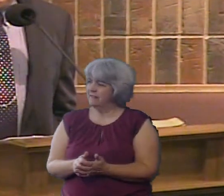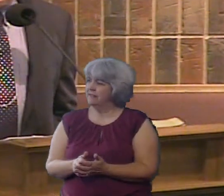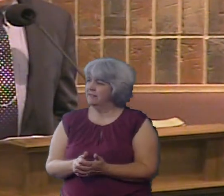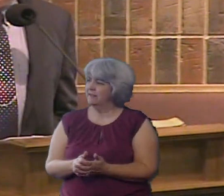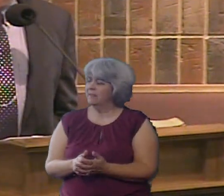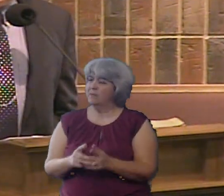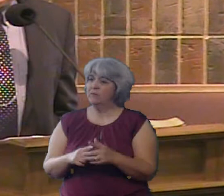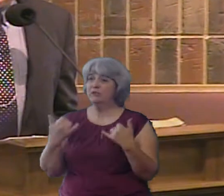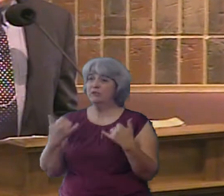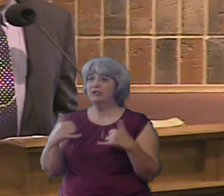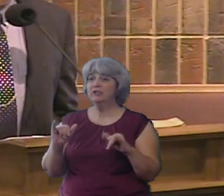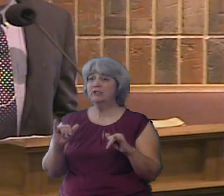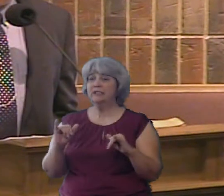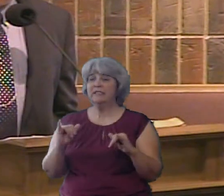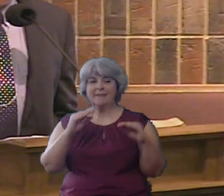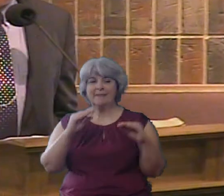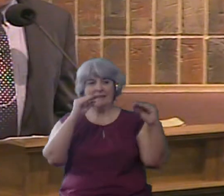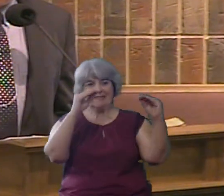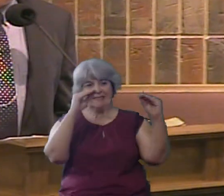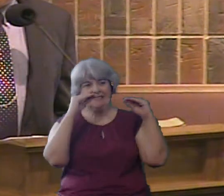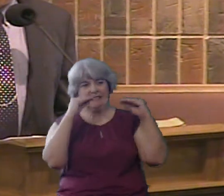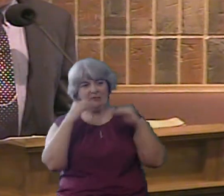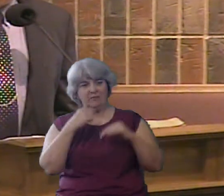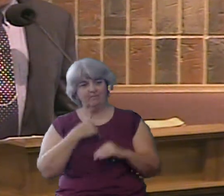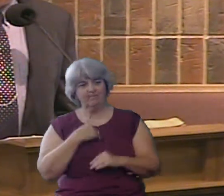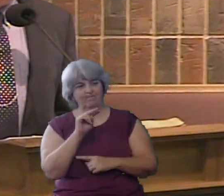And yet he's still teaching us.